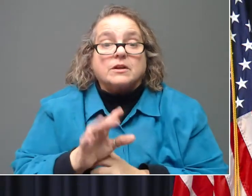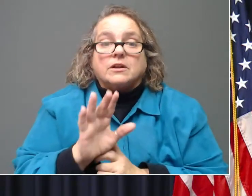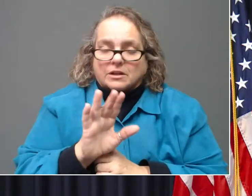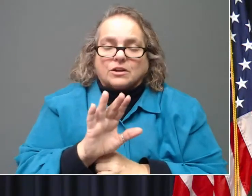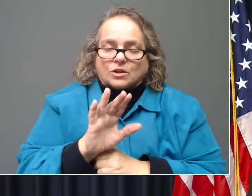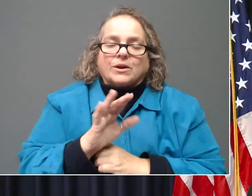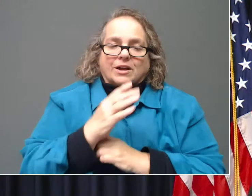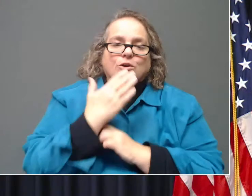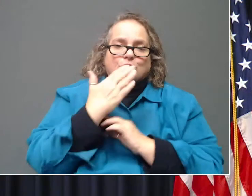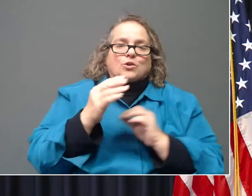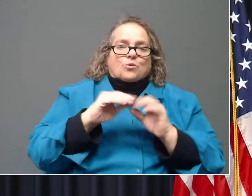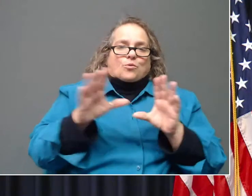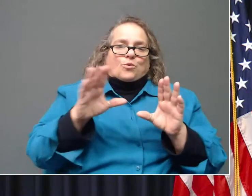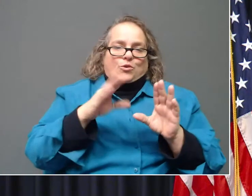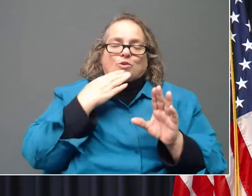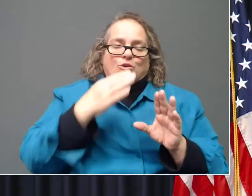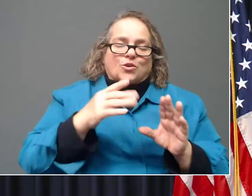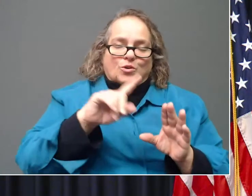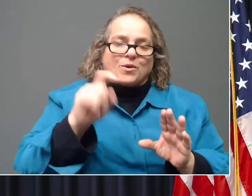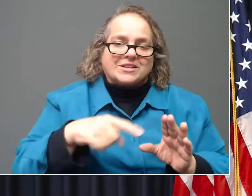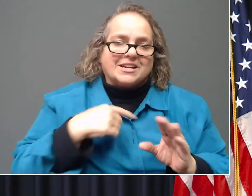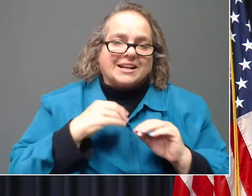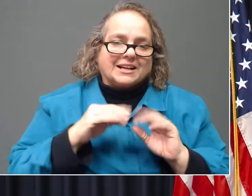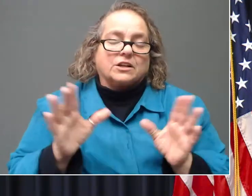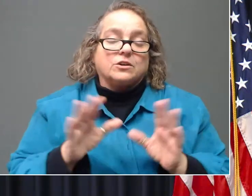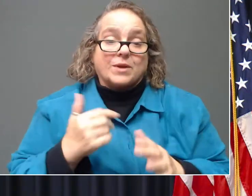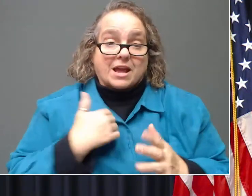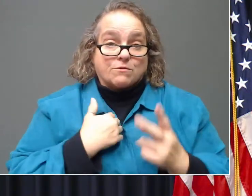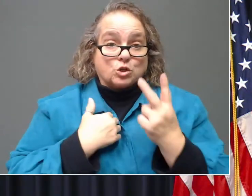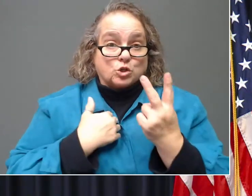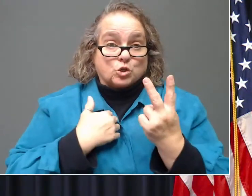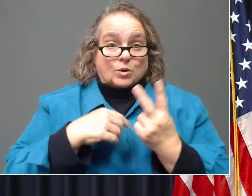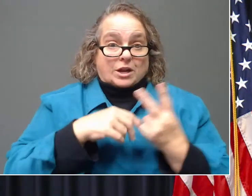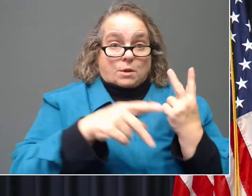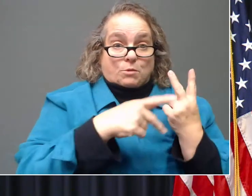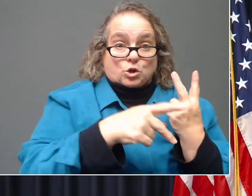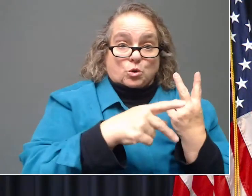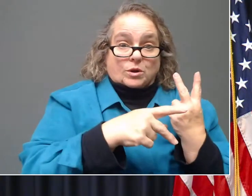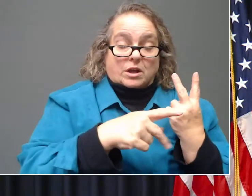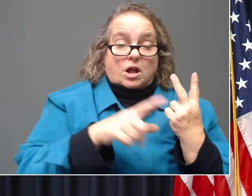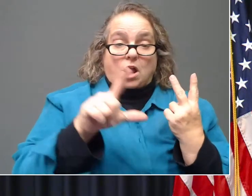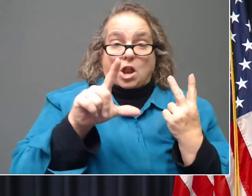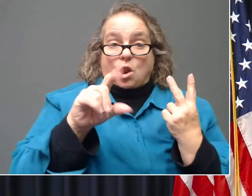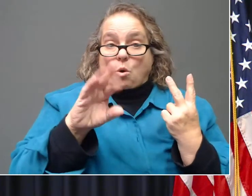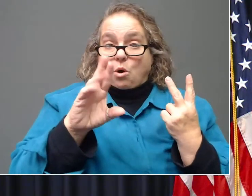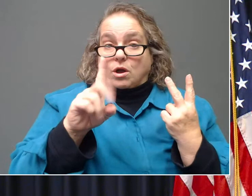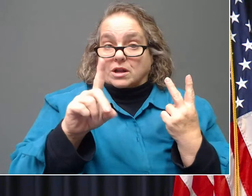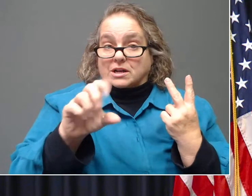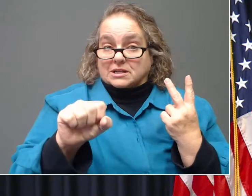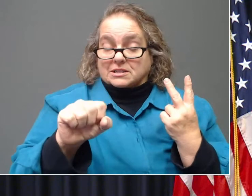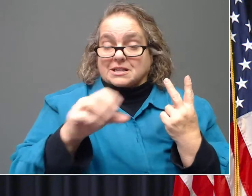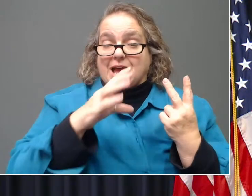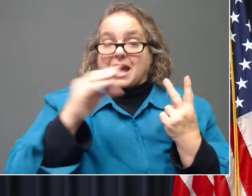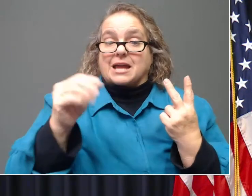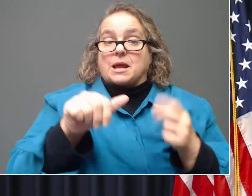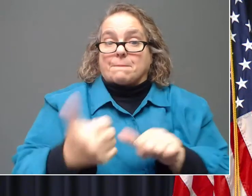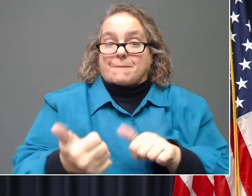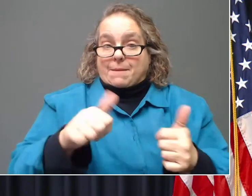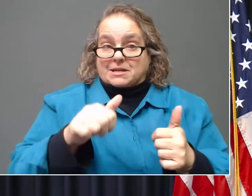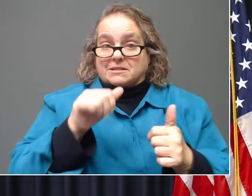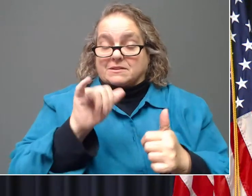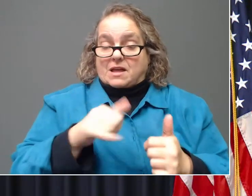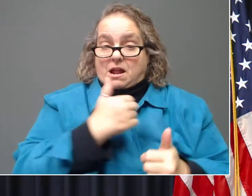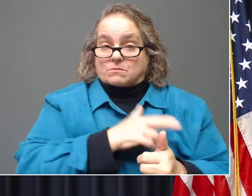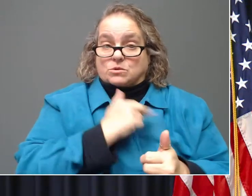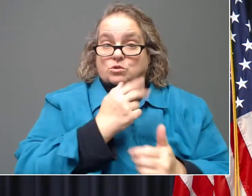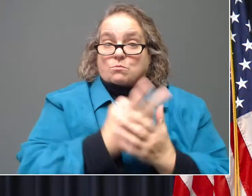I'll be clear, or I'll work on it. So we have the 2 in Paducah, which is Lourdes and Baptist, that are both in